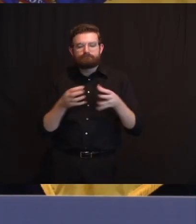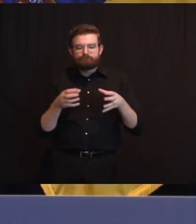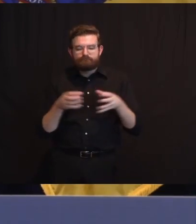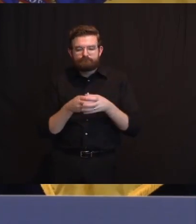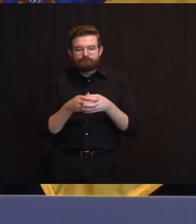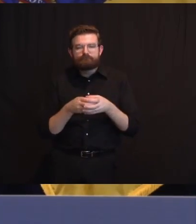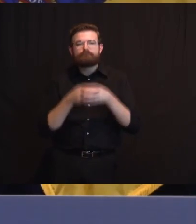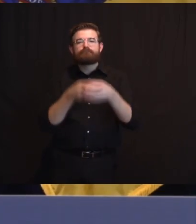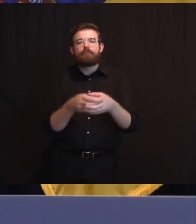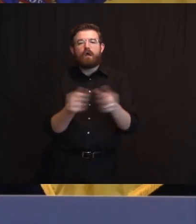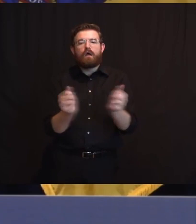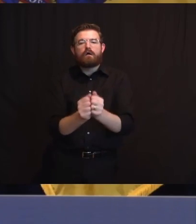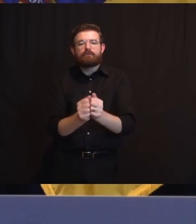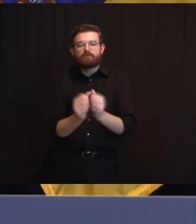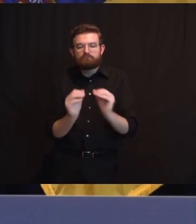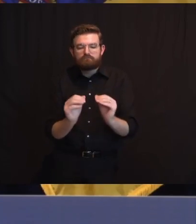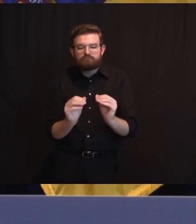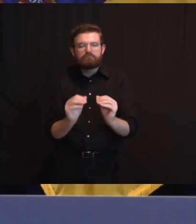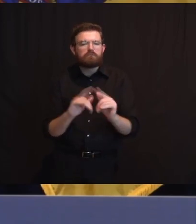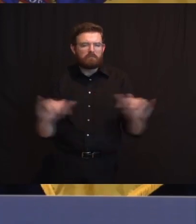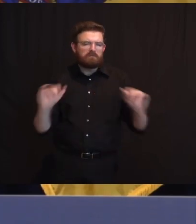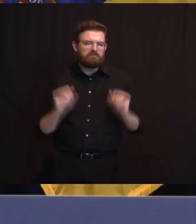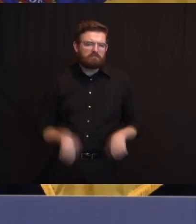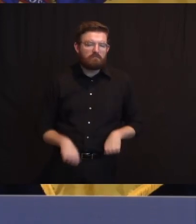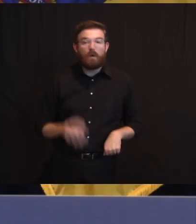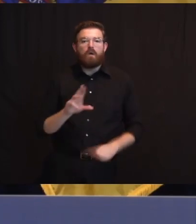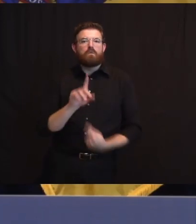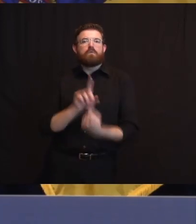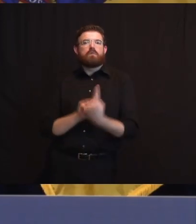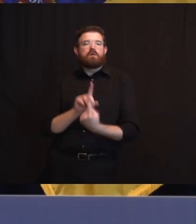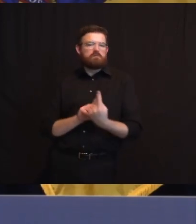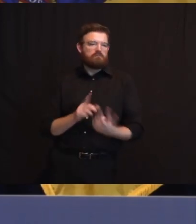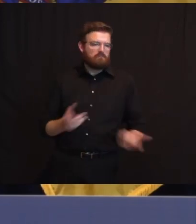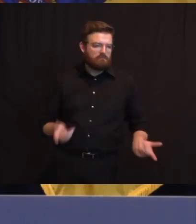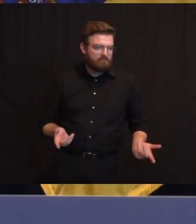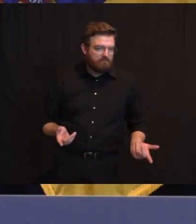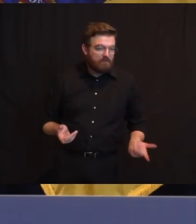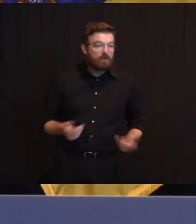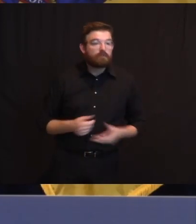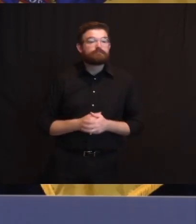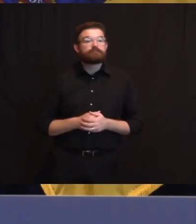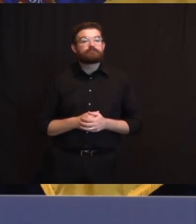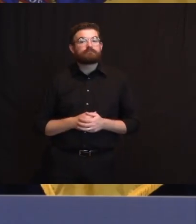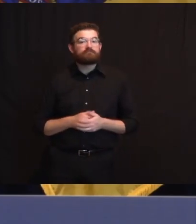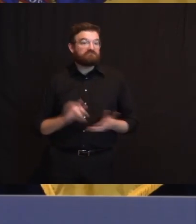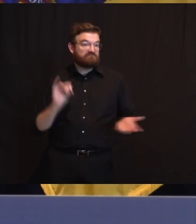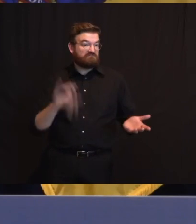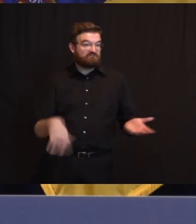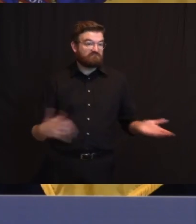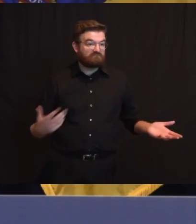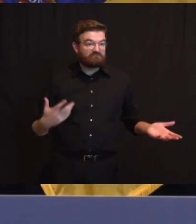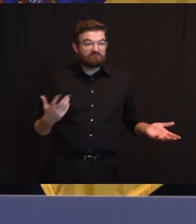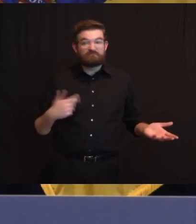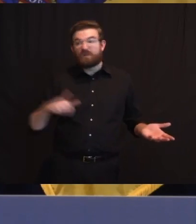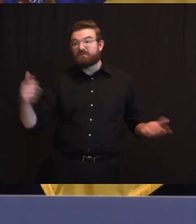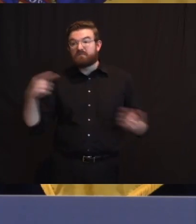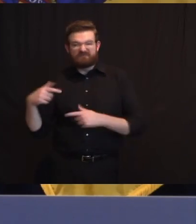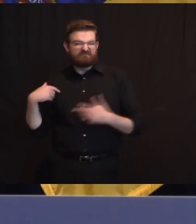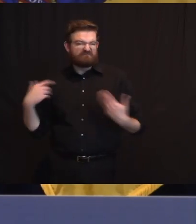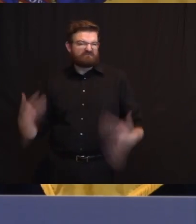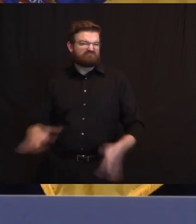that, and that's probably, those are the 3 most important points I would make today, and the other points we've made already. I haven't seen what the